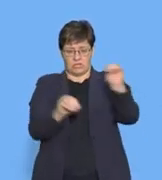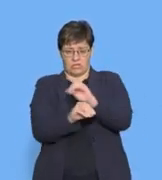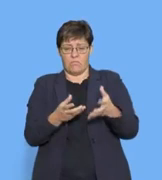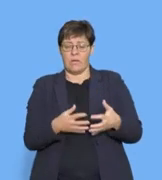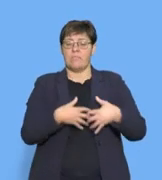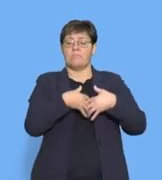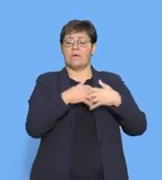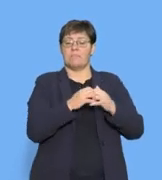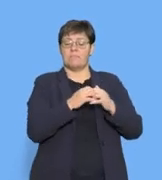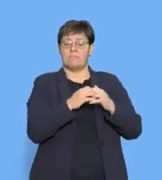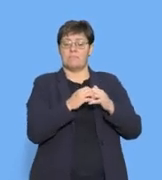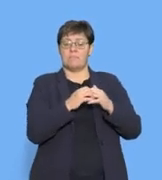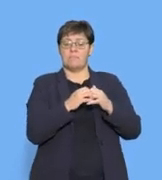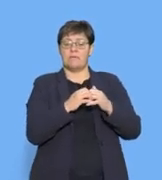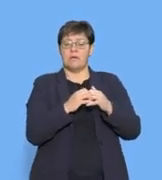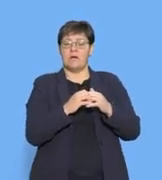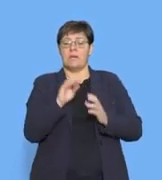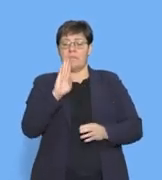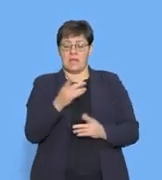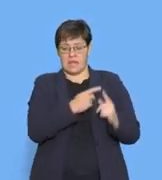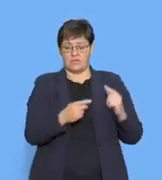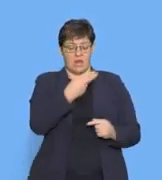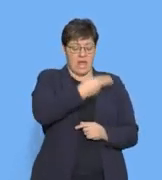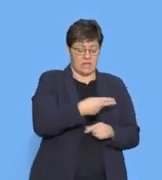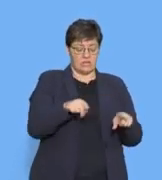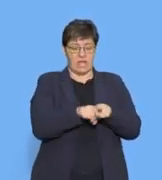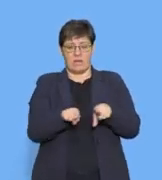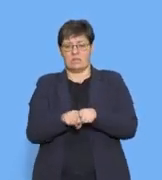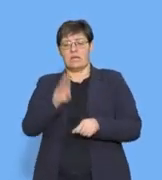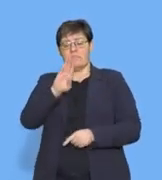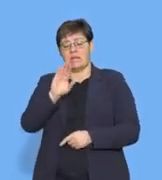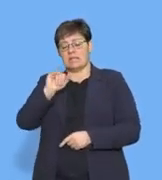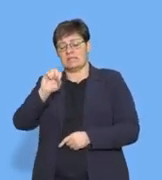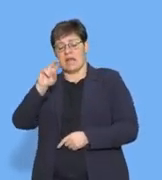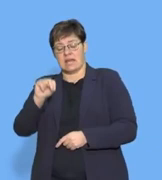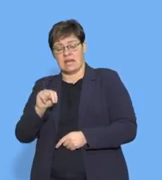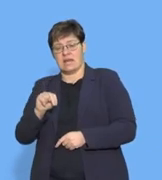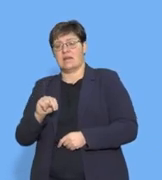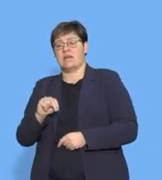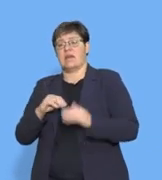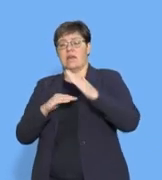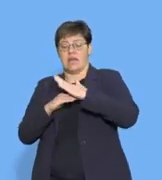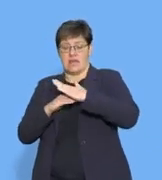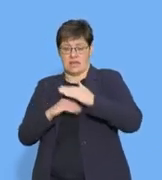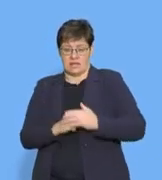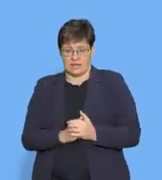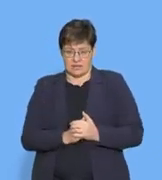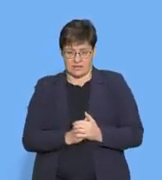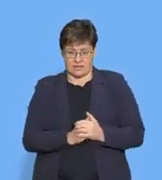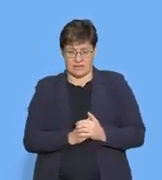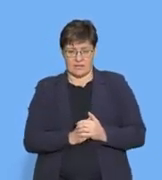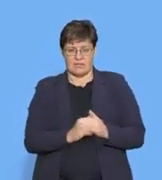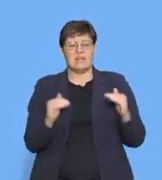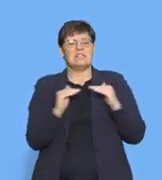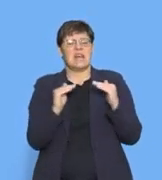Okay, and rearranging this, we multiply both sides by B, so we end up with H is equal to B times